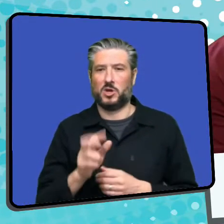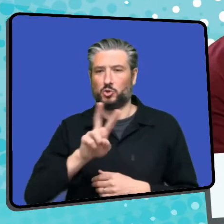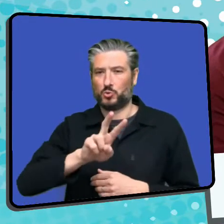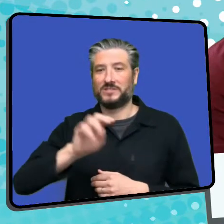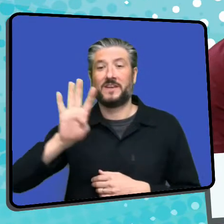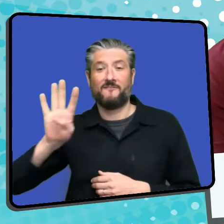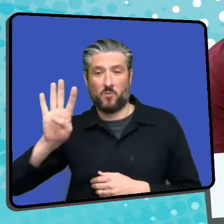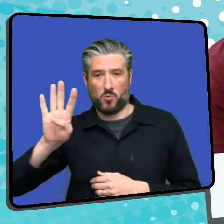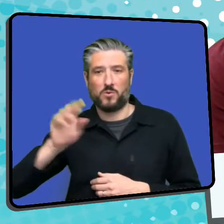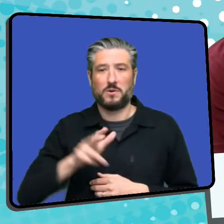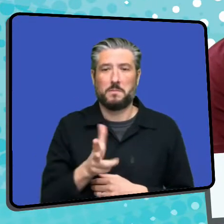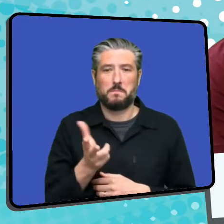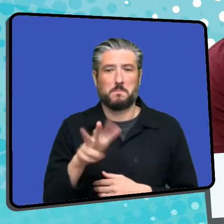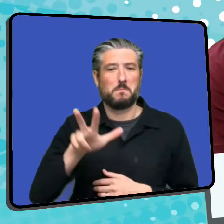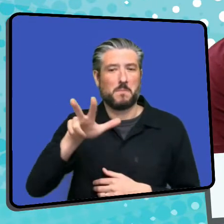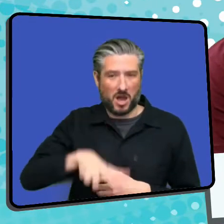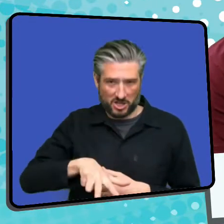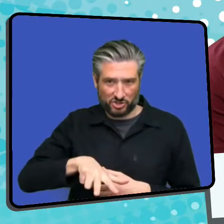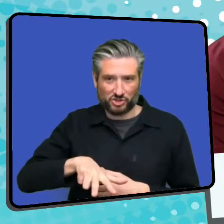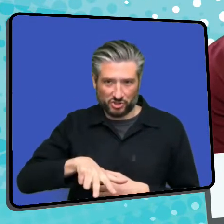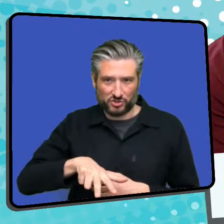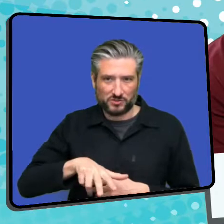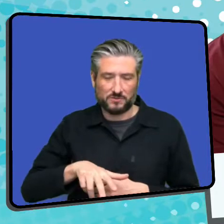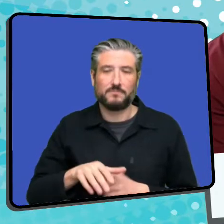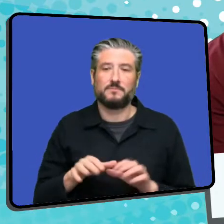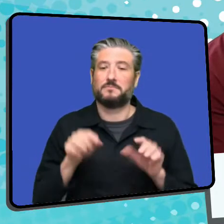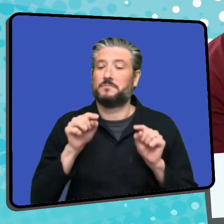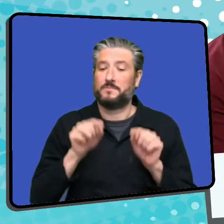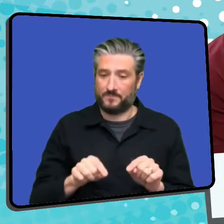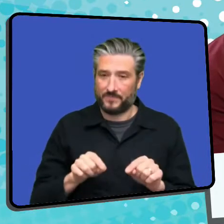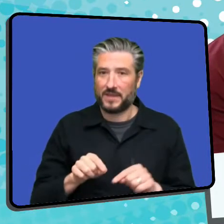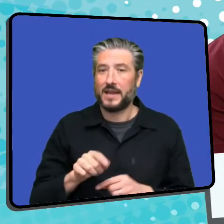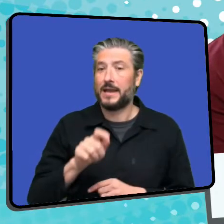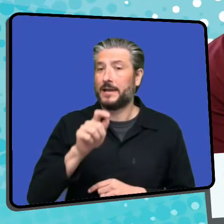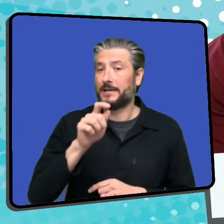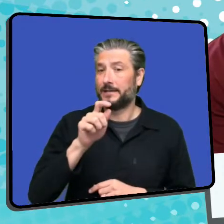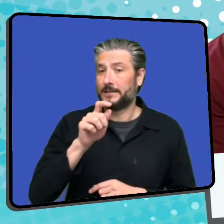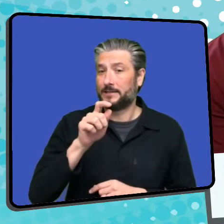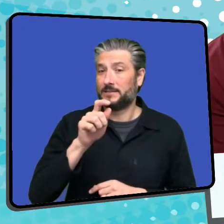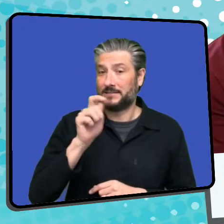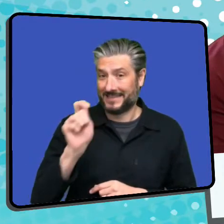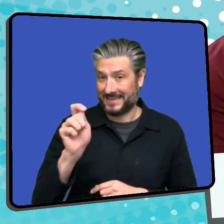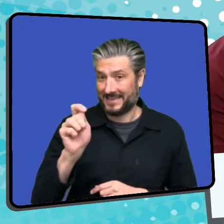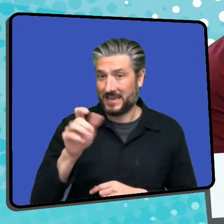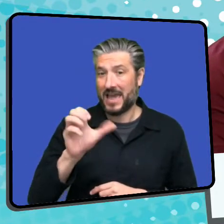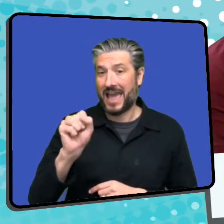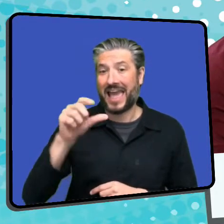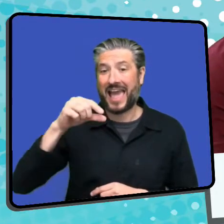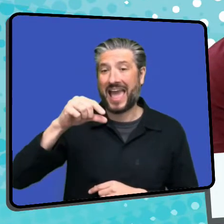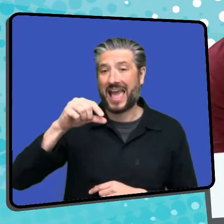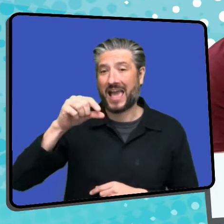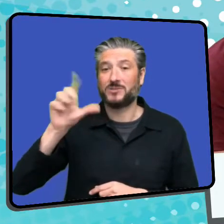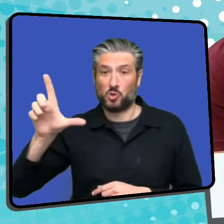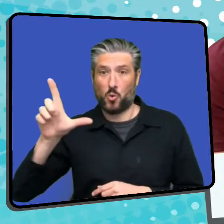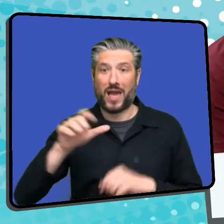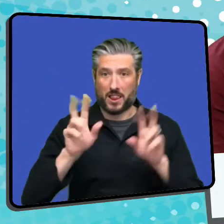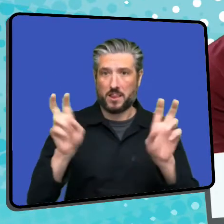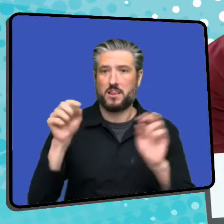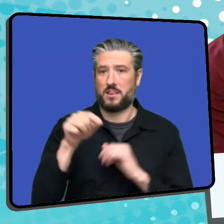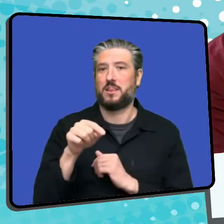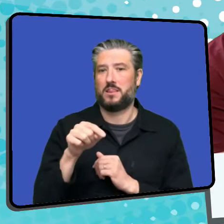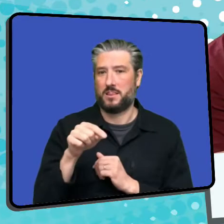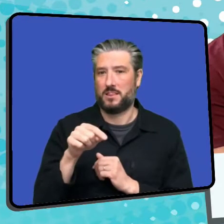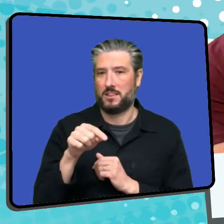o'clock CAT, and it is all about TSQL. So if you want to learn more, the links are on